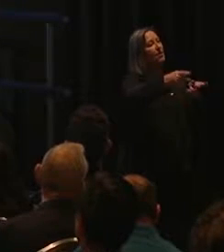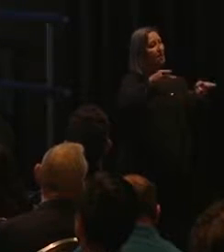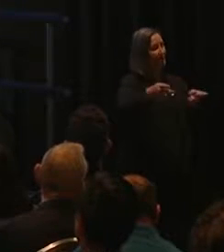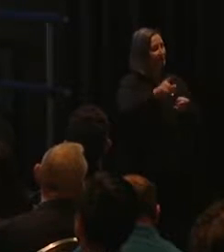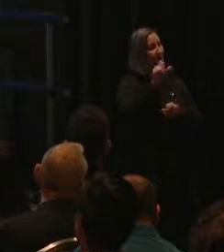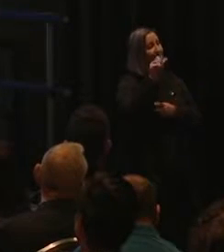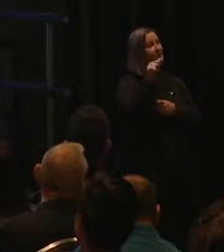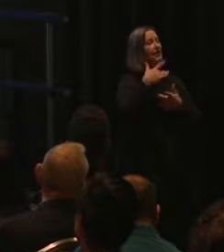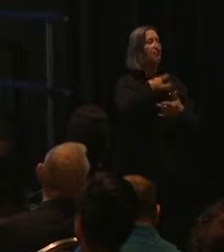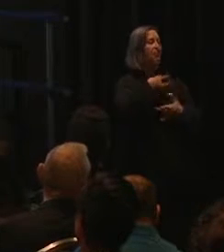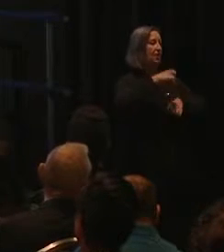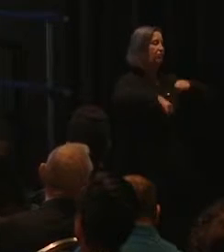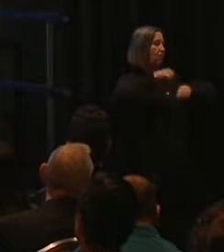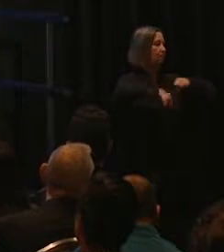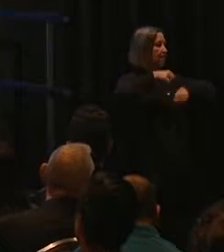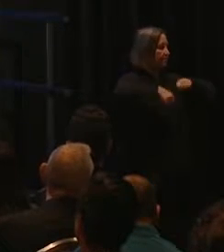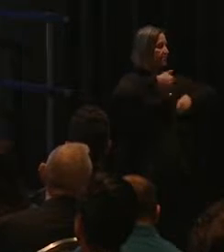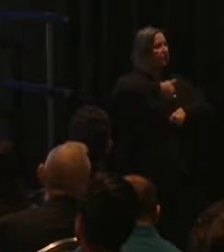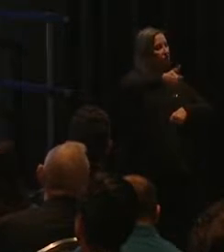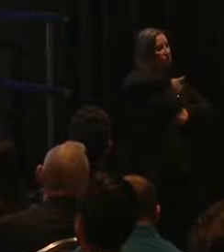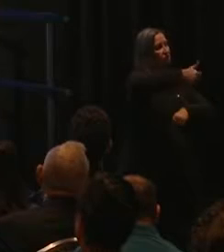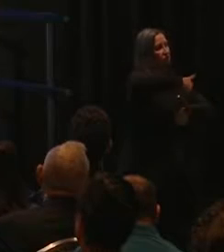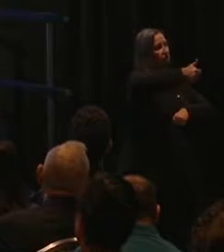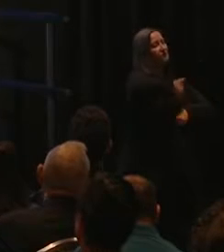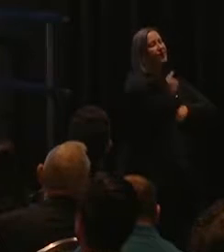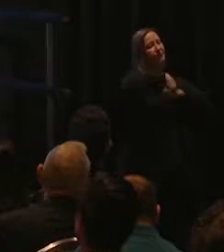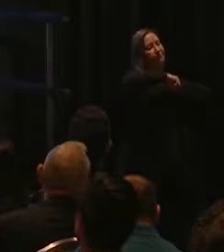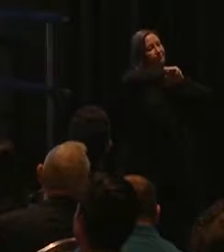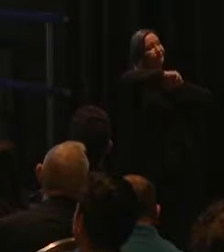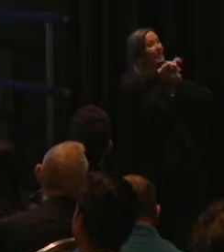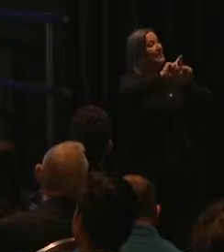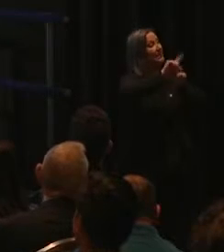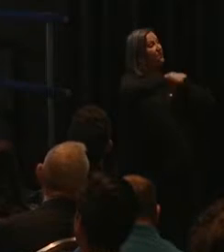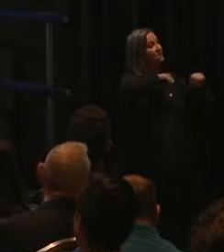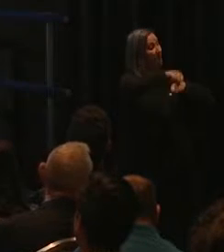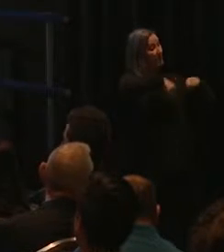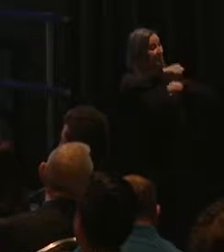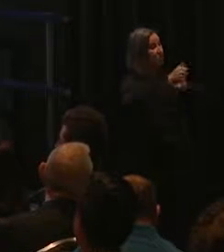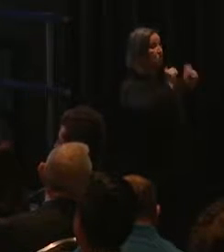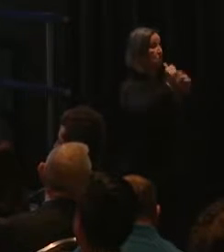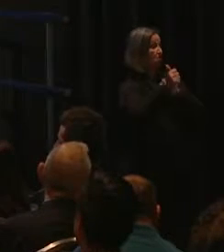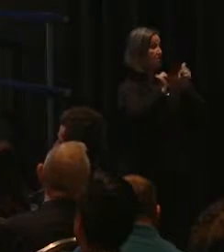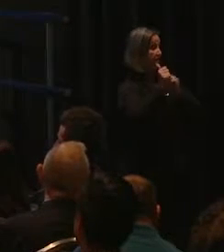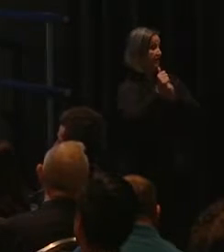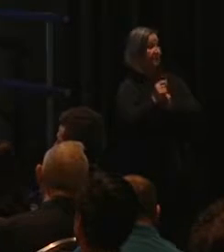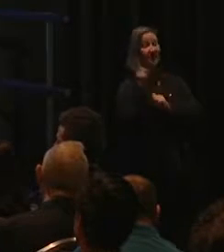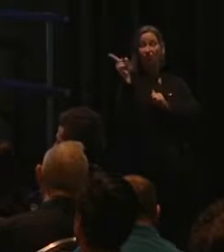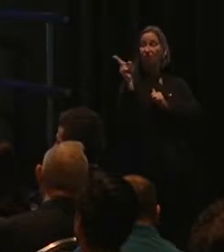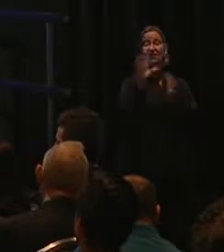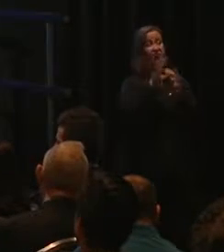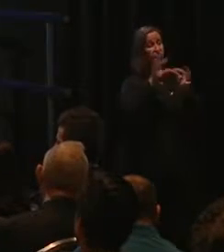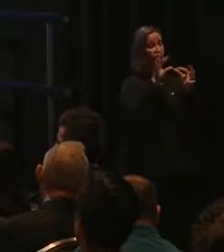an avid cyclist, commuting around town and traveling the state to race in various competitions, and she will be discussing food waste